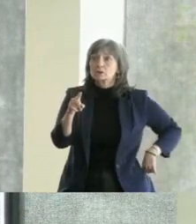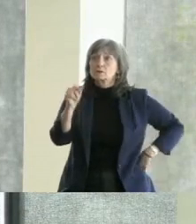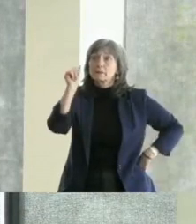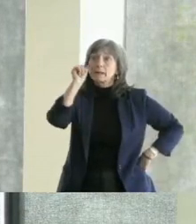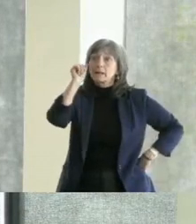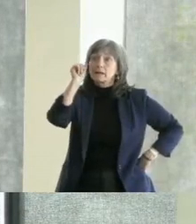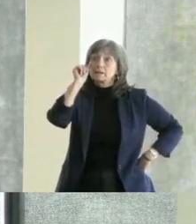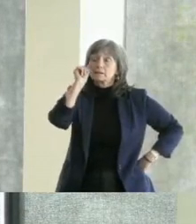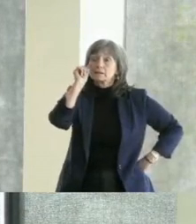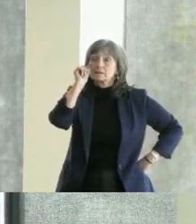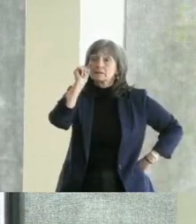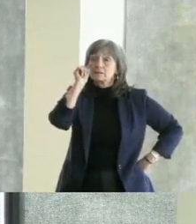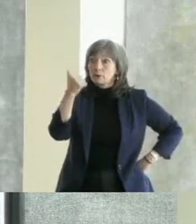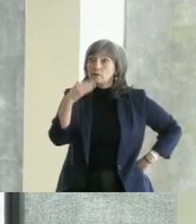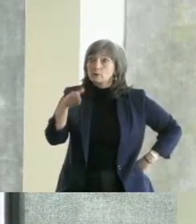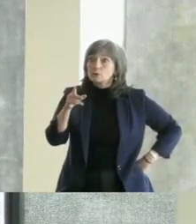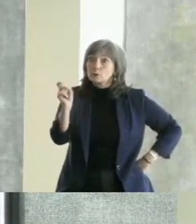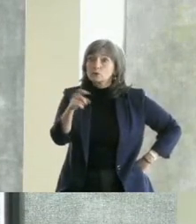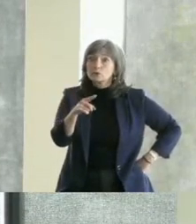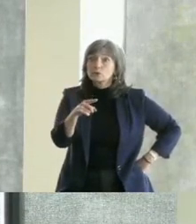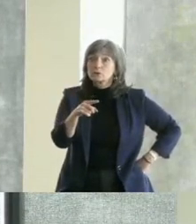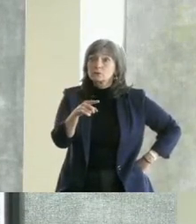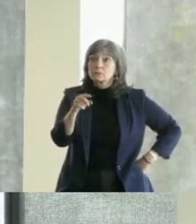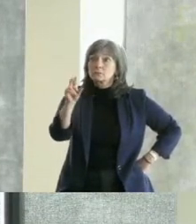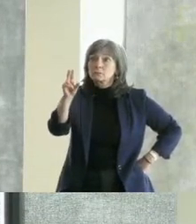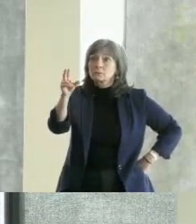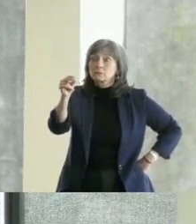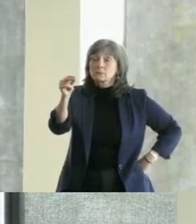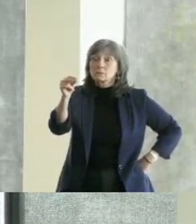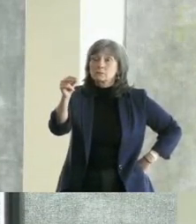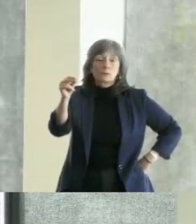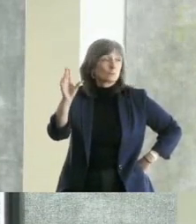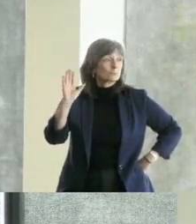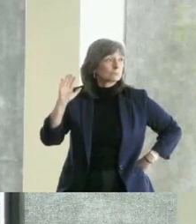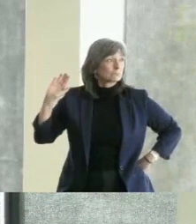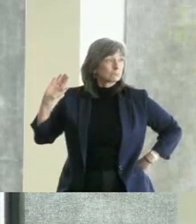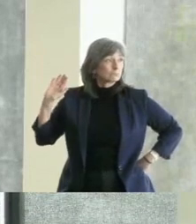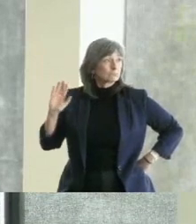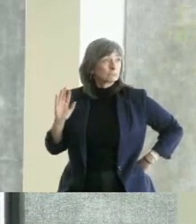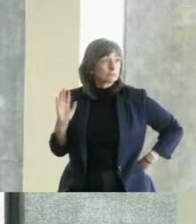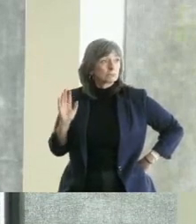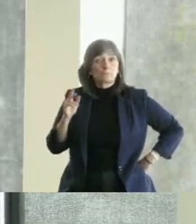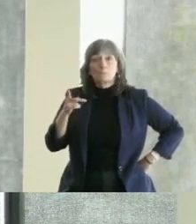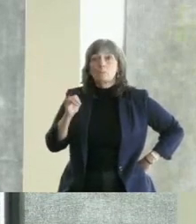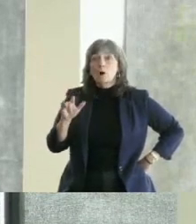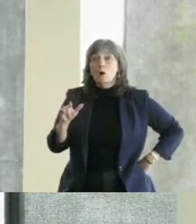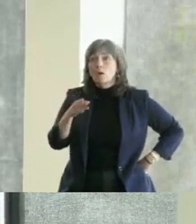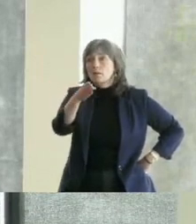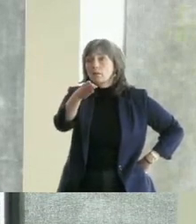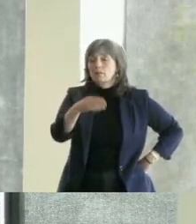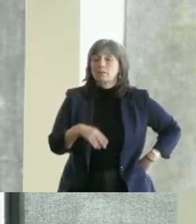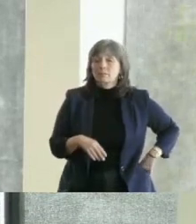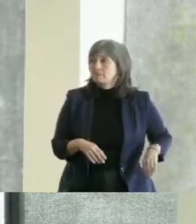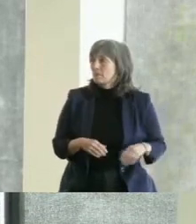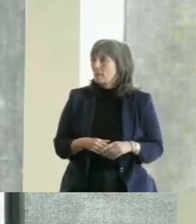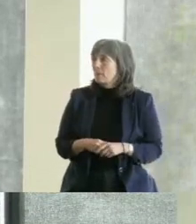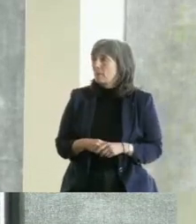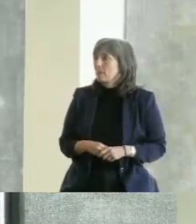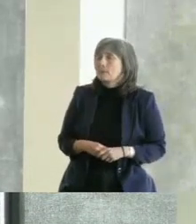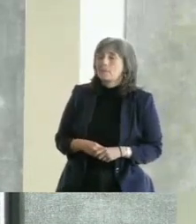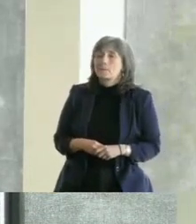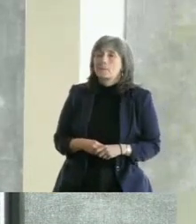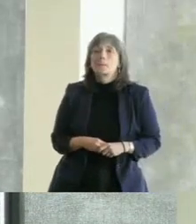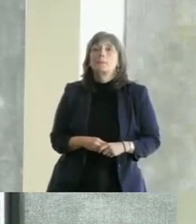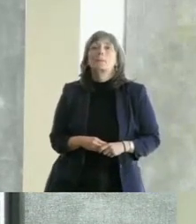Amanda, did you have a person over? Okay. No. Paul Walsh is next. Thank